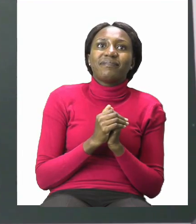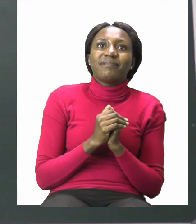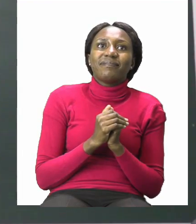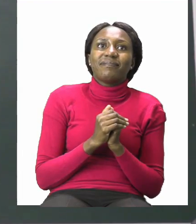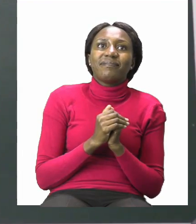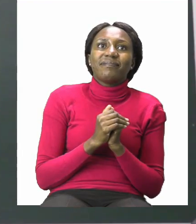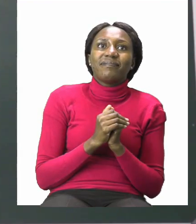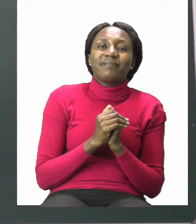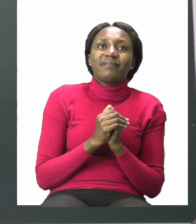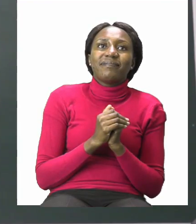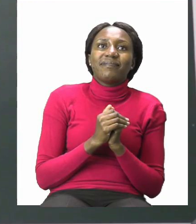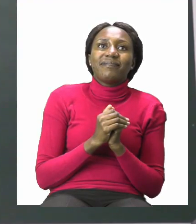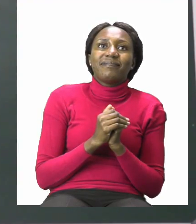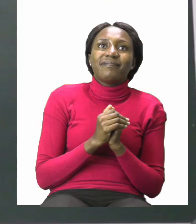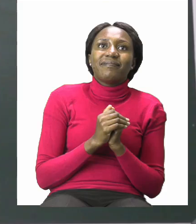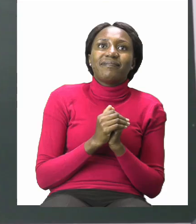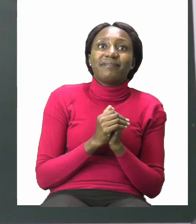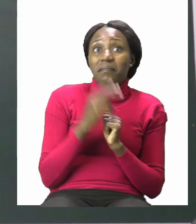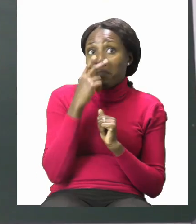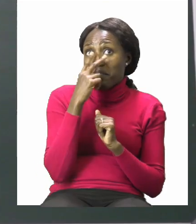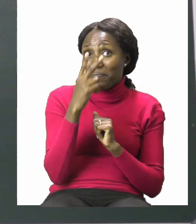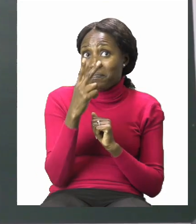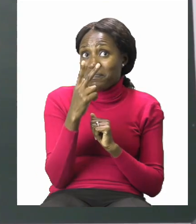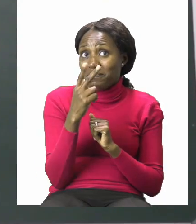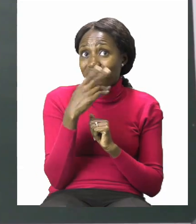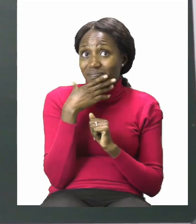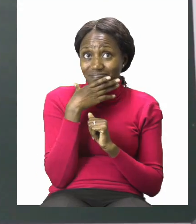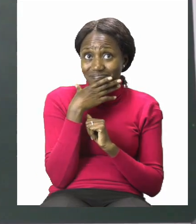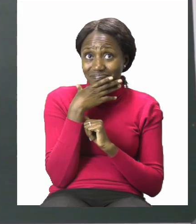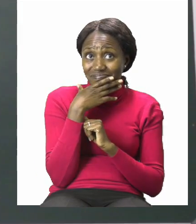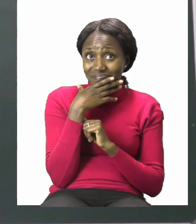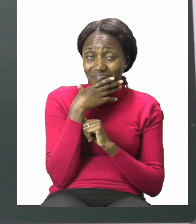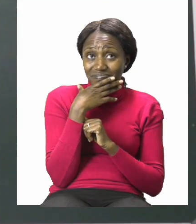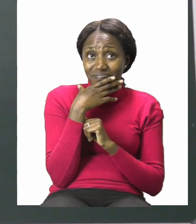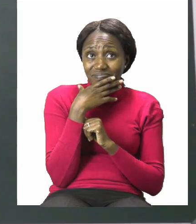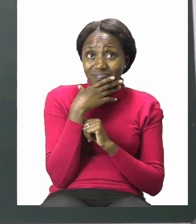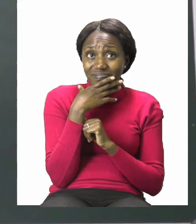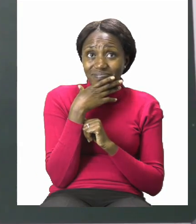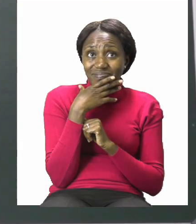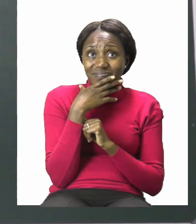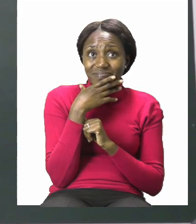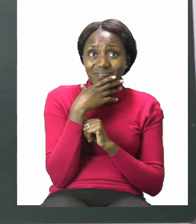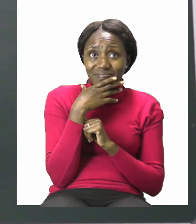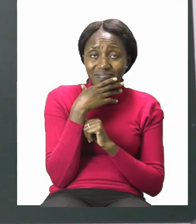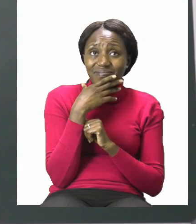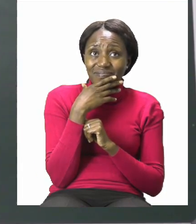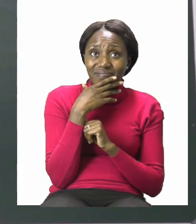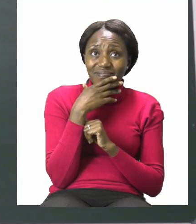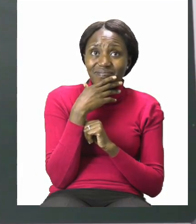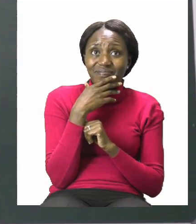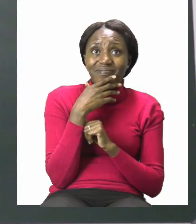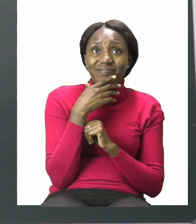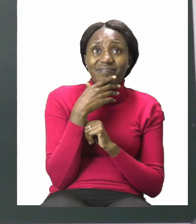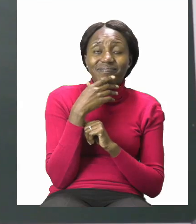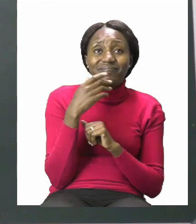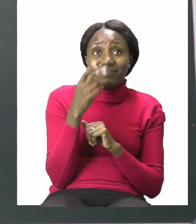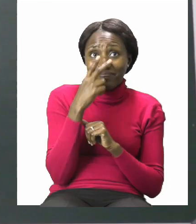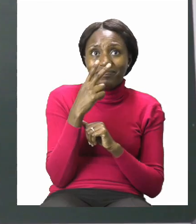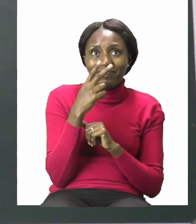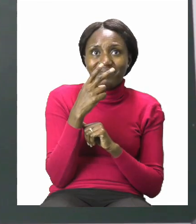up my paper? I don't think so, but we're going to try. Are you